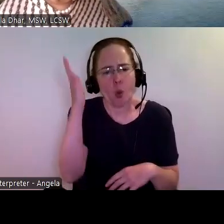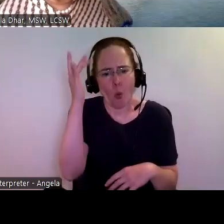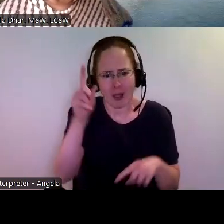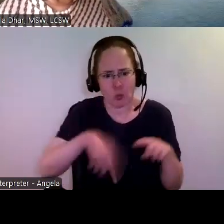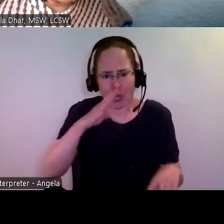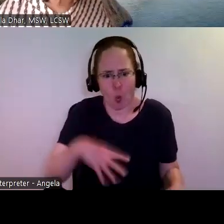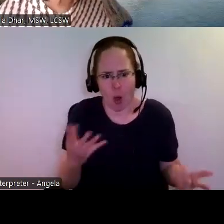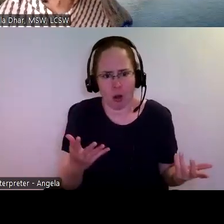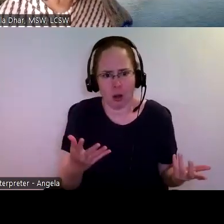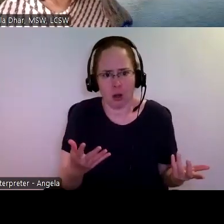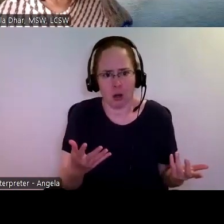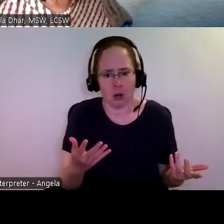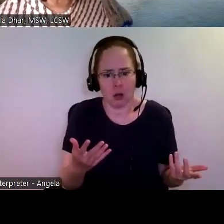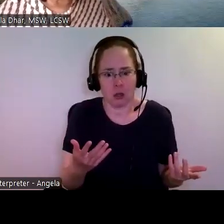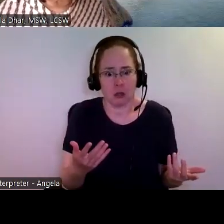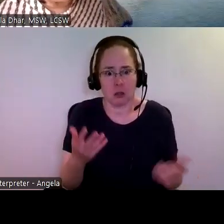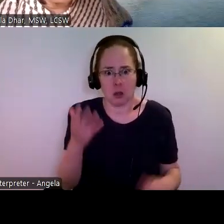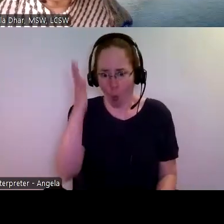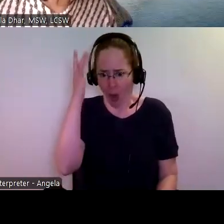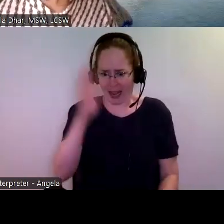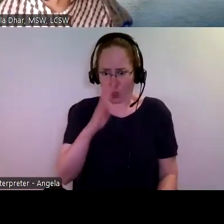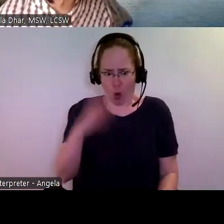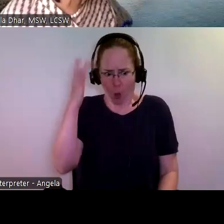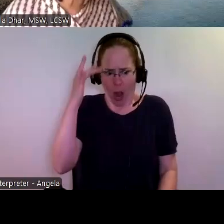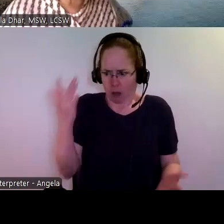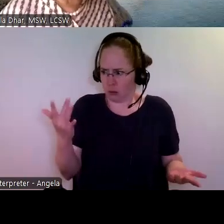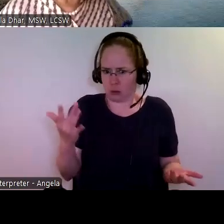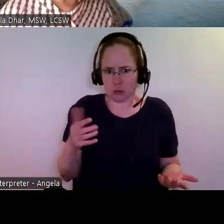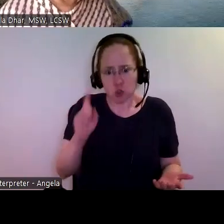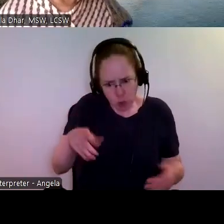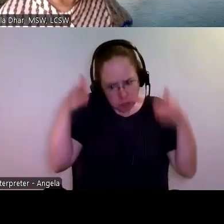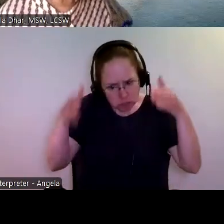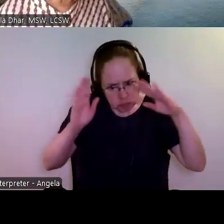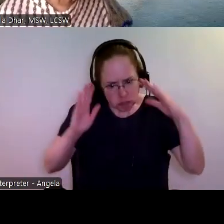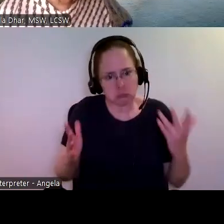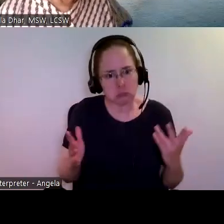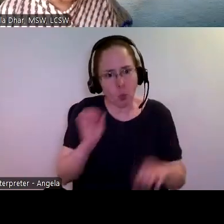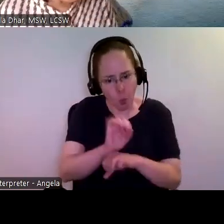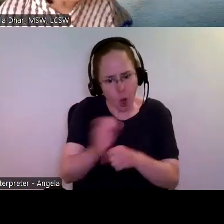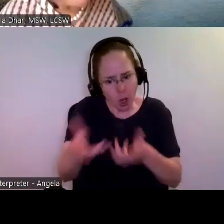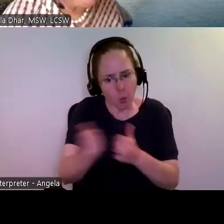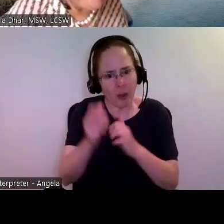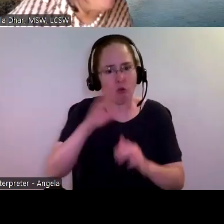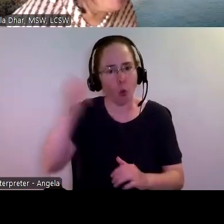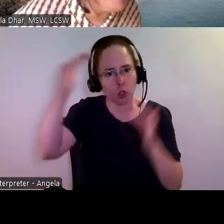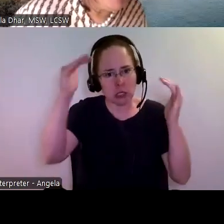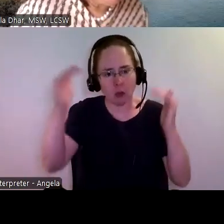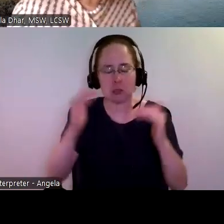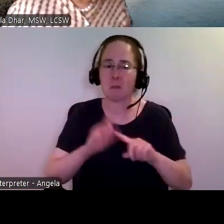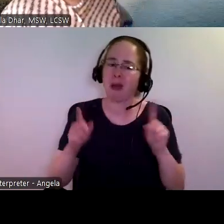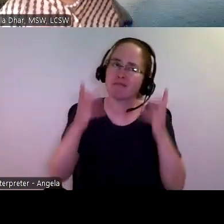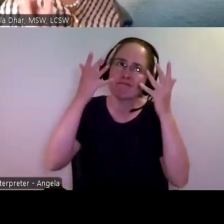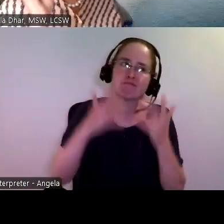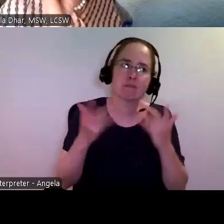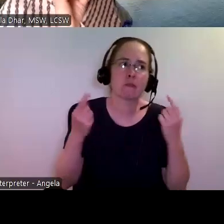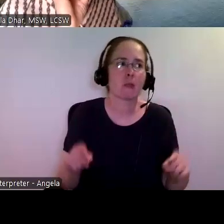it and why should we? Why should we be working with older adults? And sadly, very often,